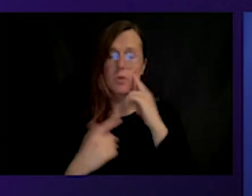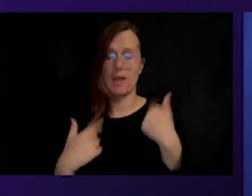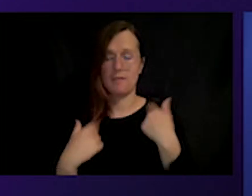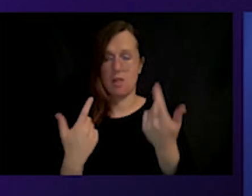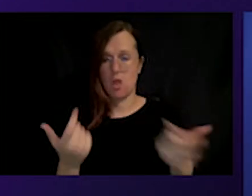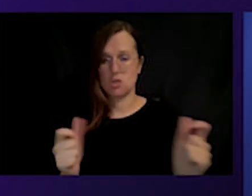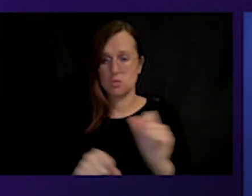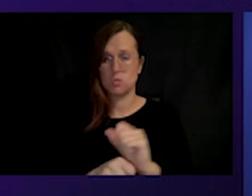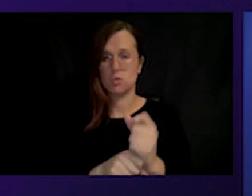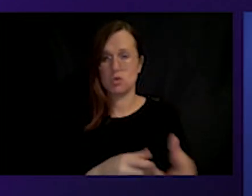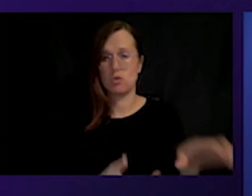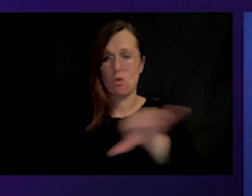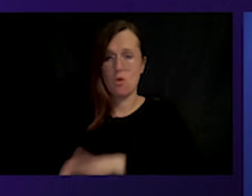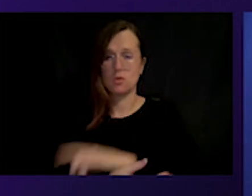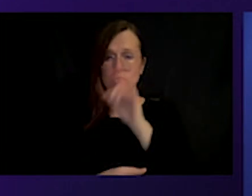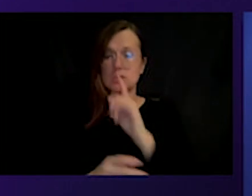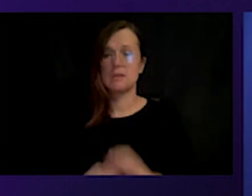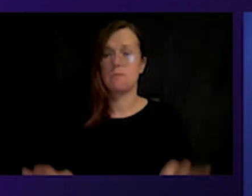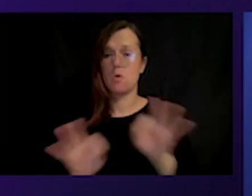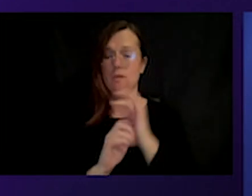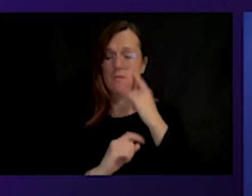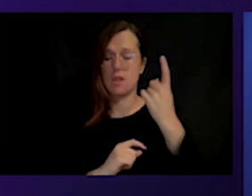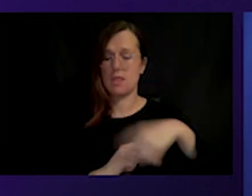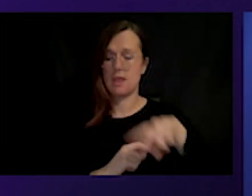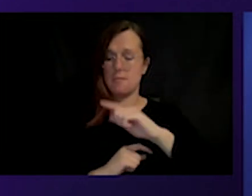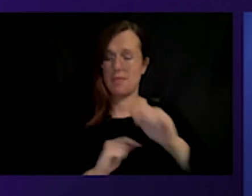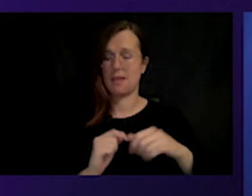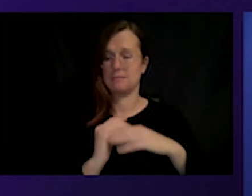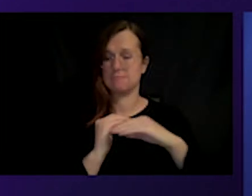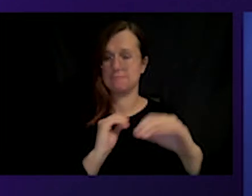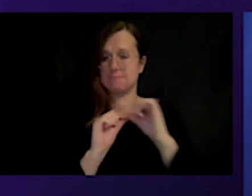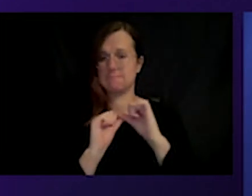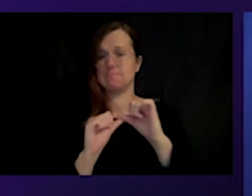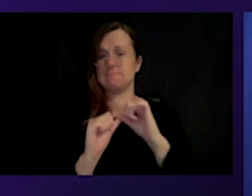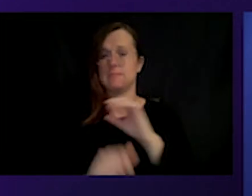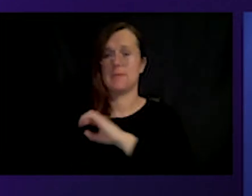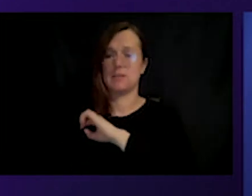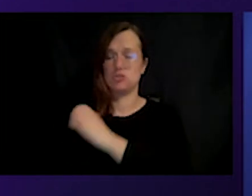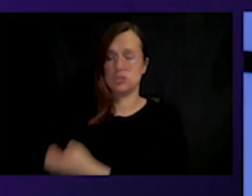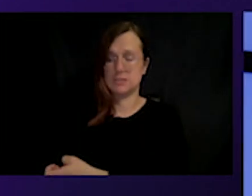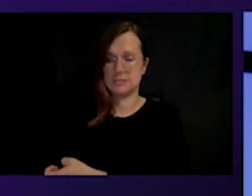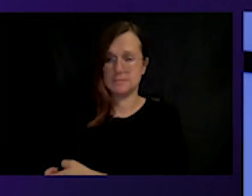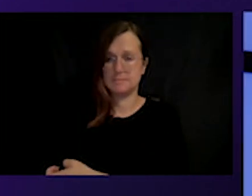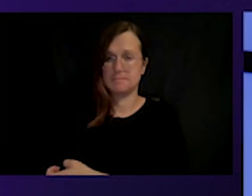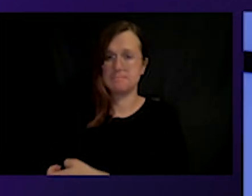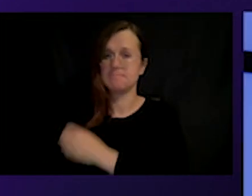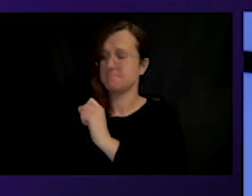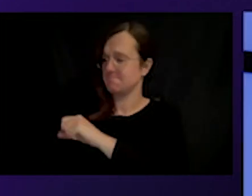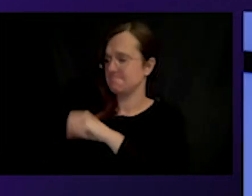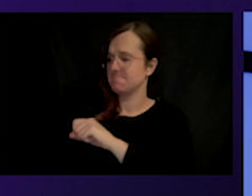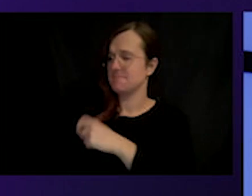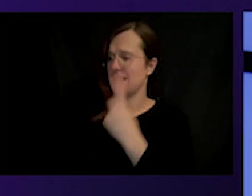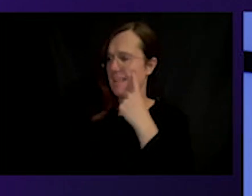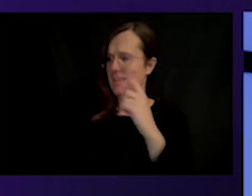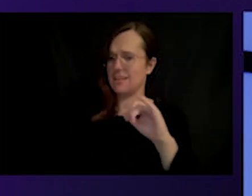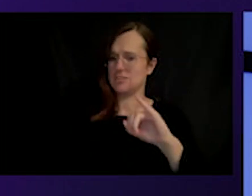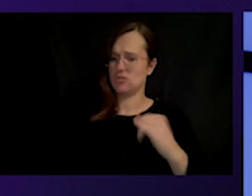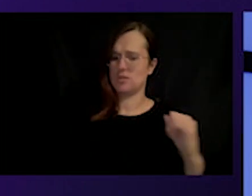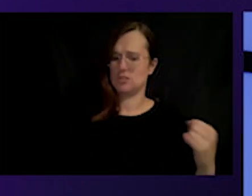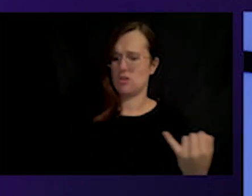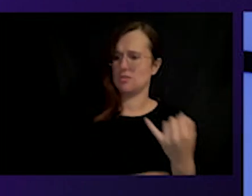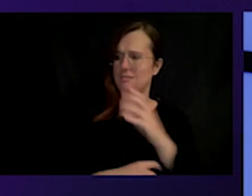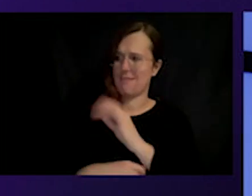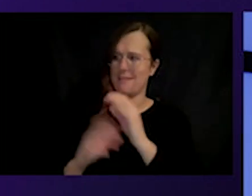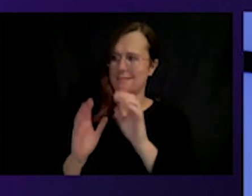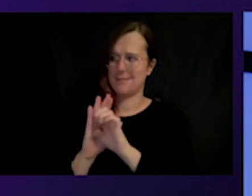them to make sure they're being sustainable, energy efficient. Absolutely, and I think your Johnson & Johnson example is great because for